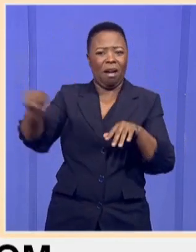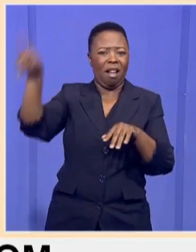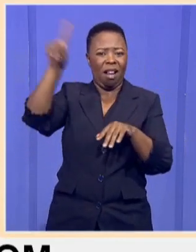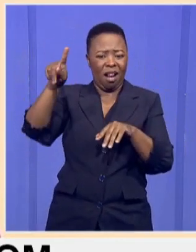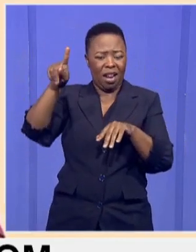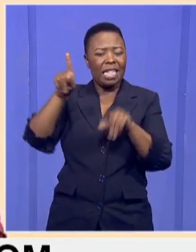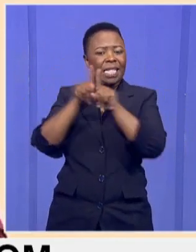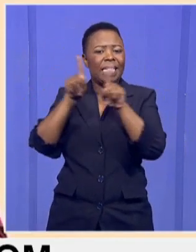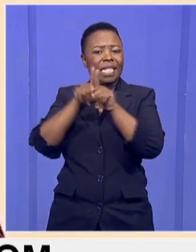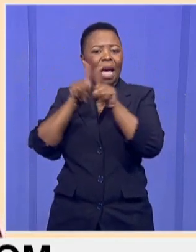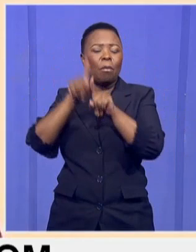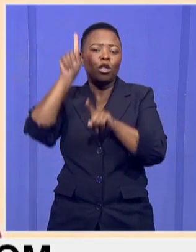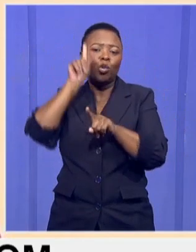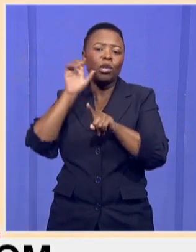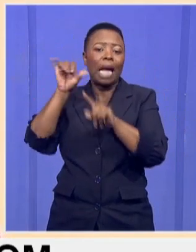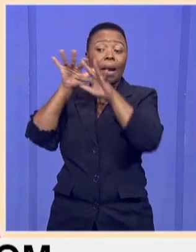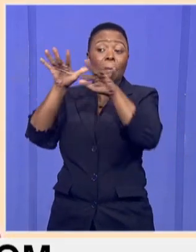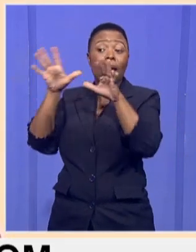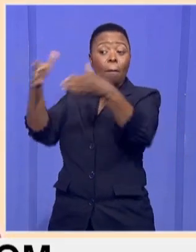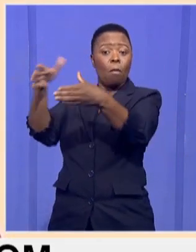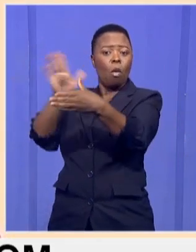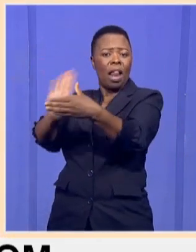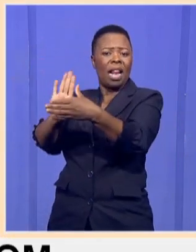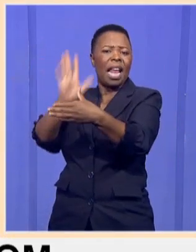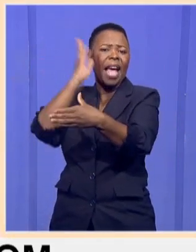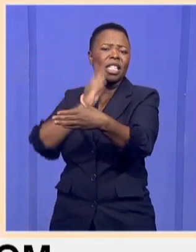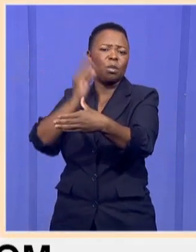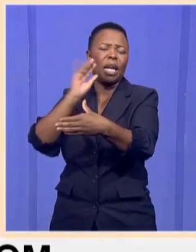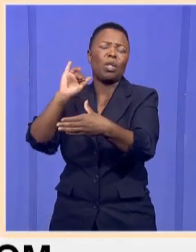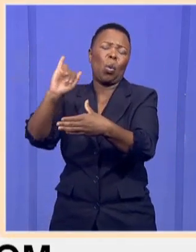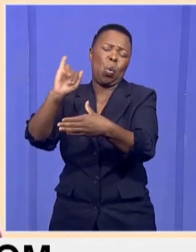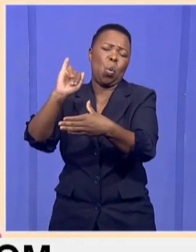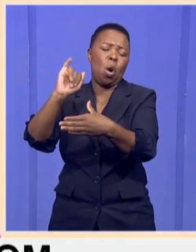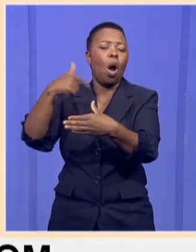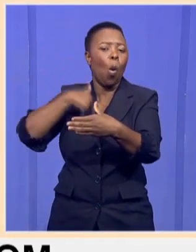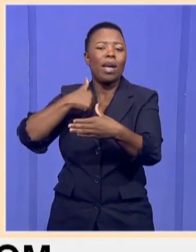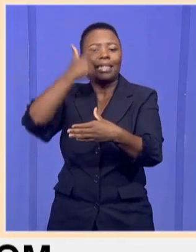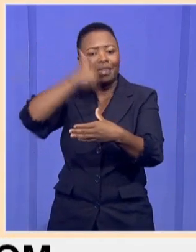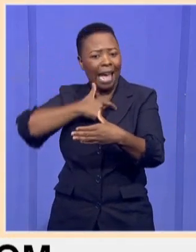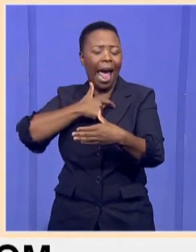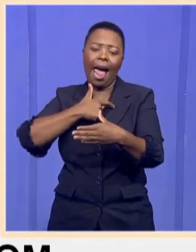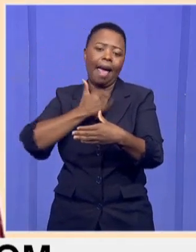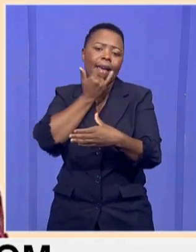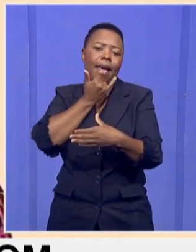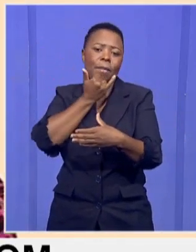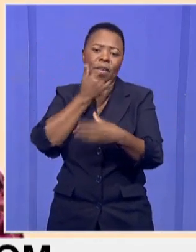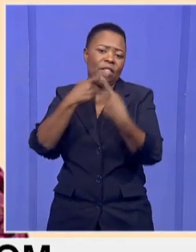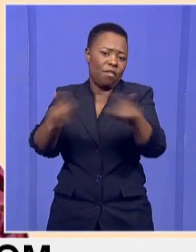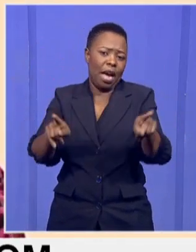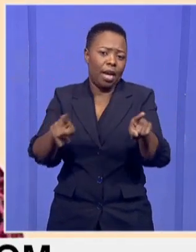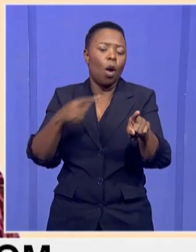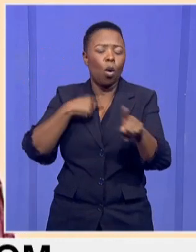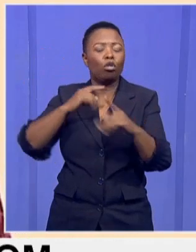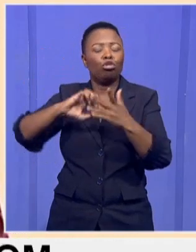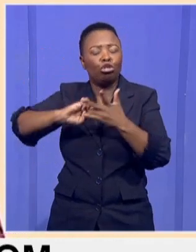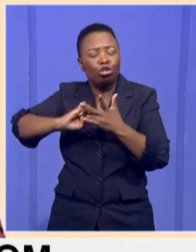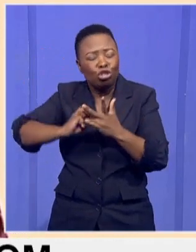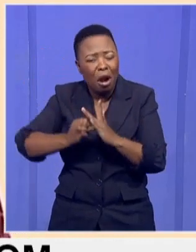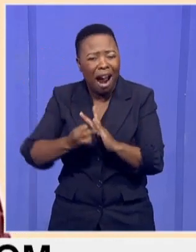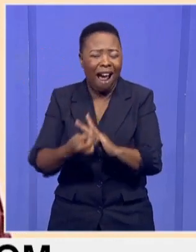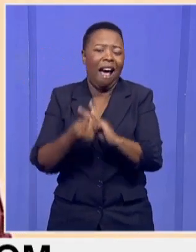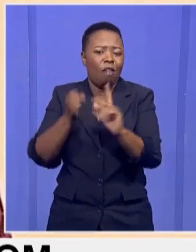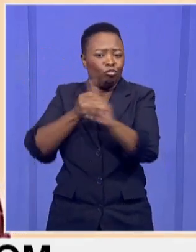of Sudan are going through today. And so we will try to make every effort